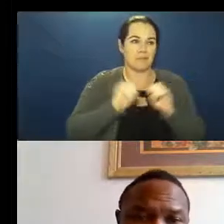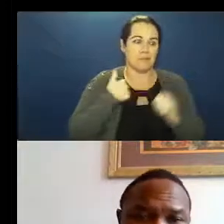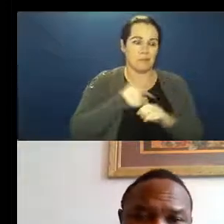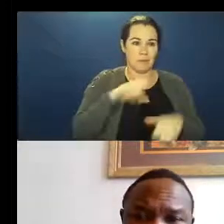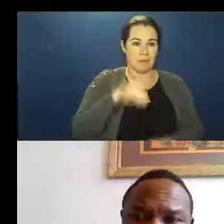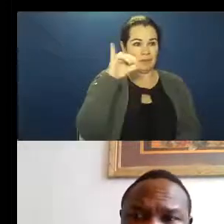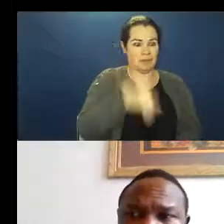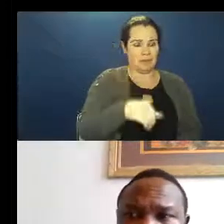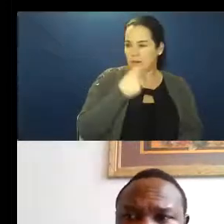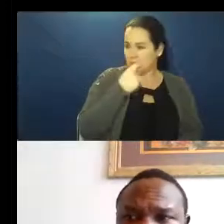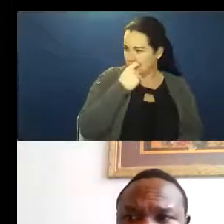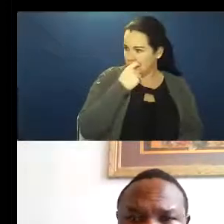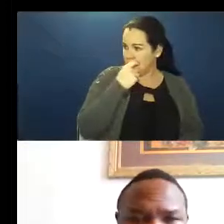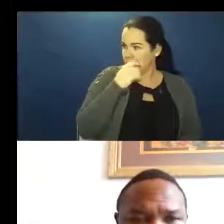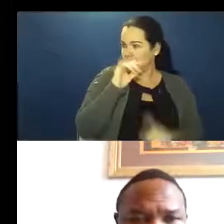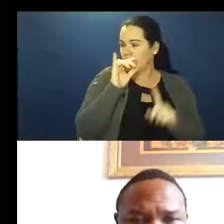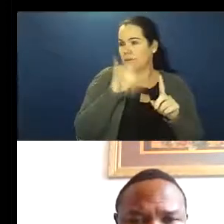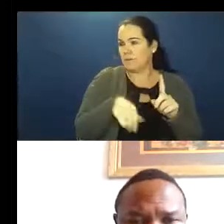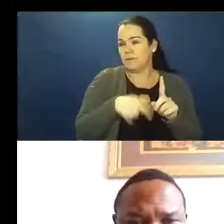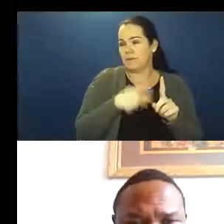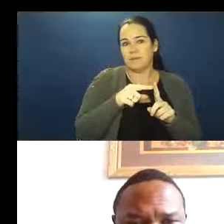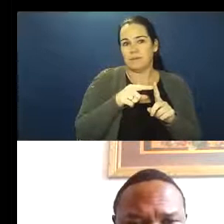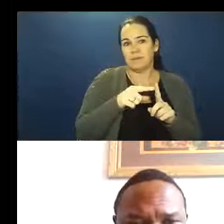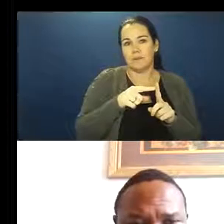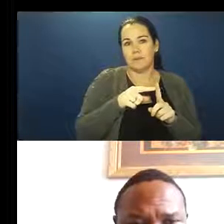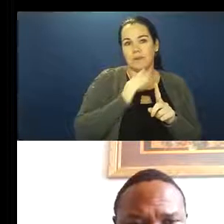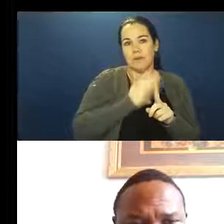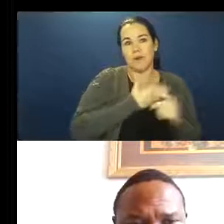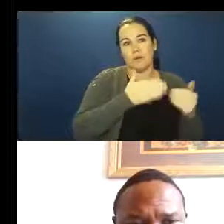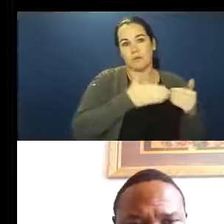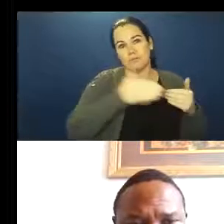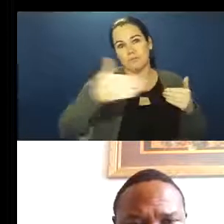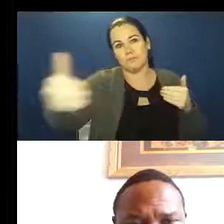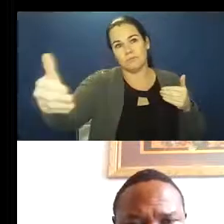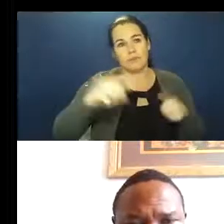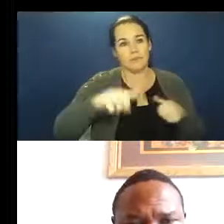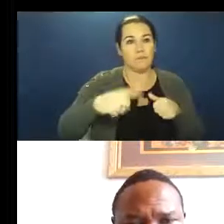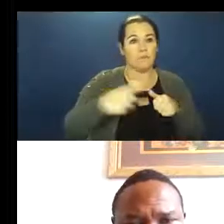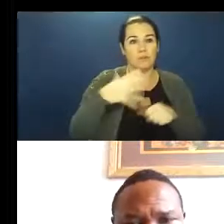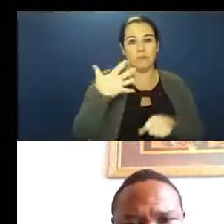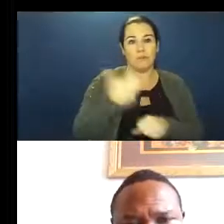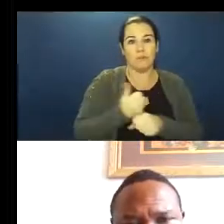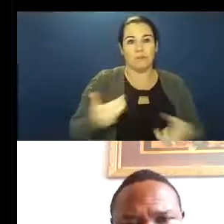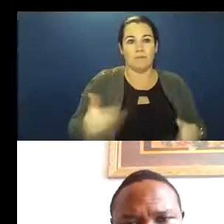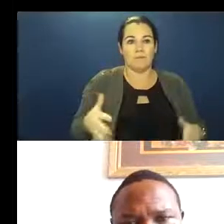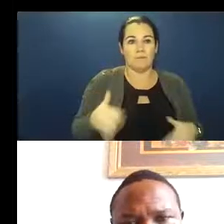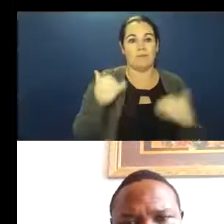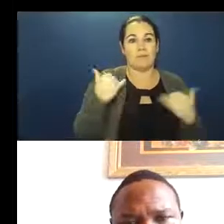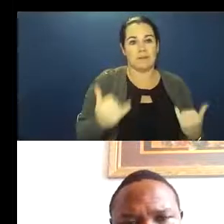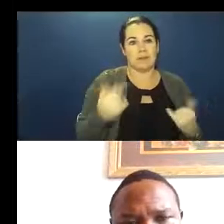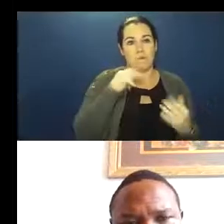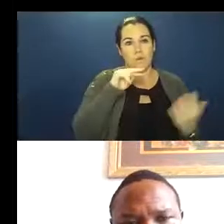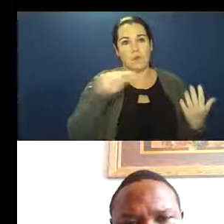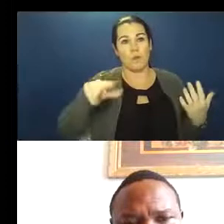This is the longitudinal side of it. We did our first 5-year stint. Now we're on the 3rd year of our